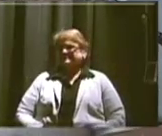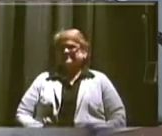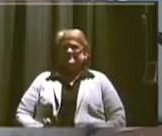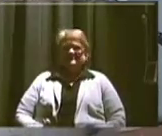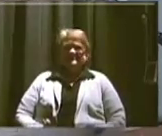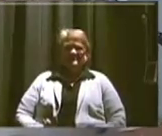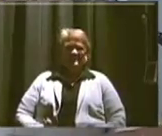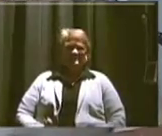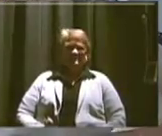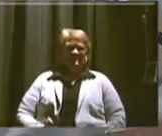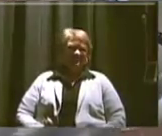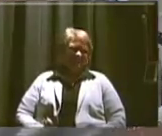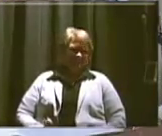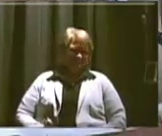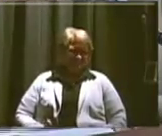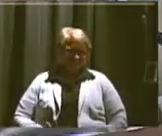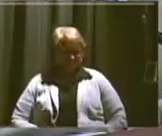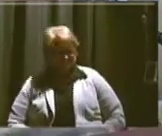montage.